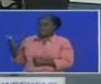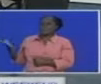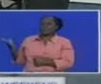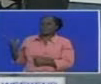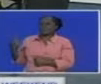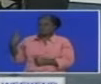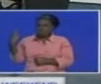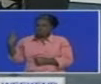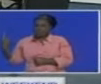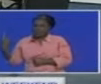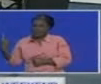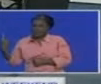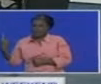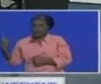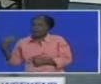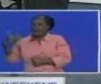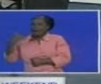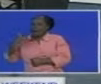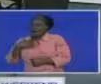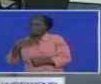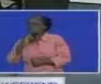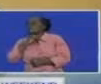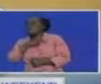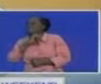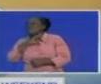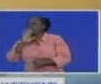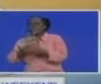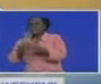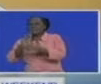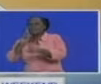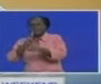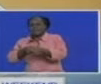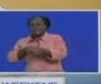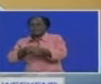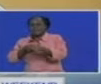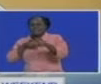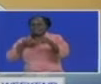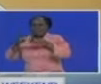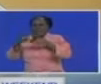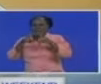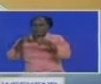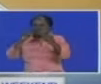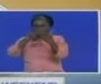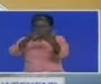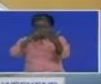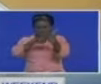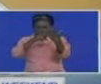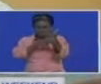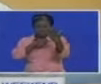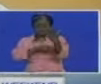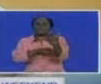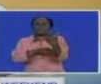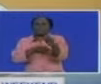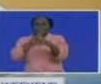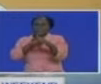Number one is that we have been complaining about travel advisories. Yes. And when they do